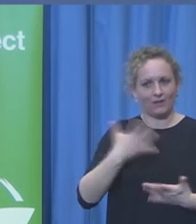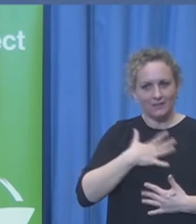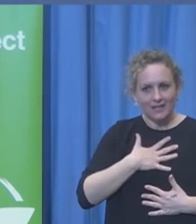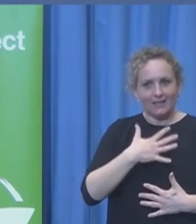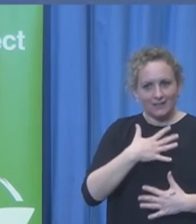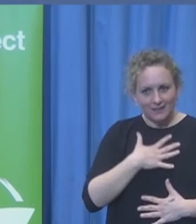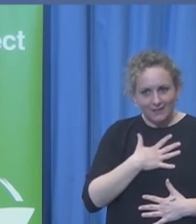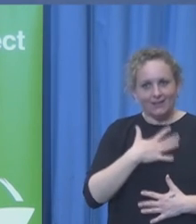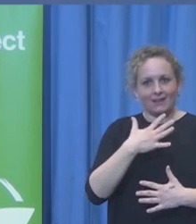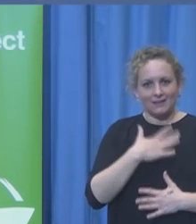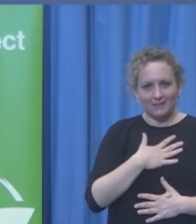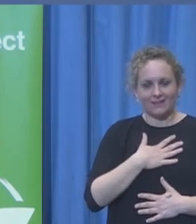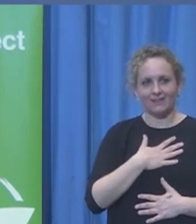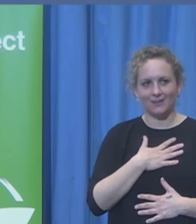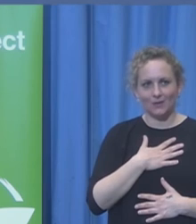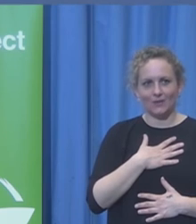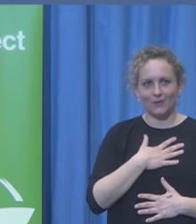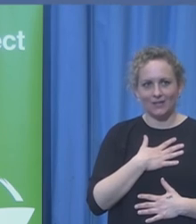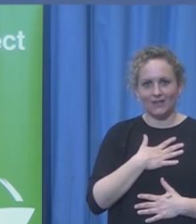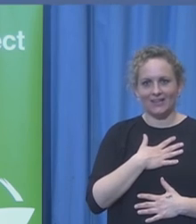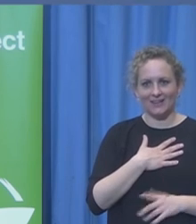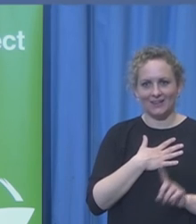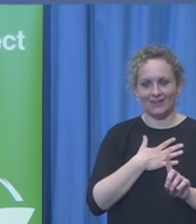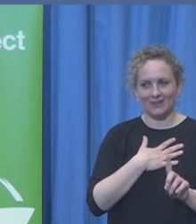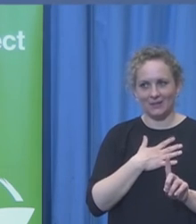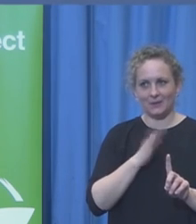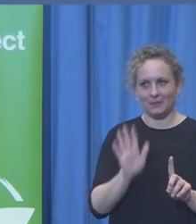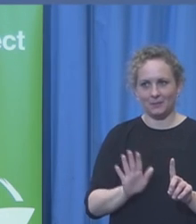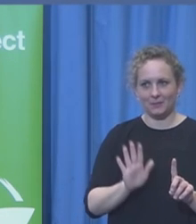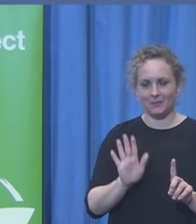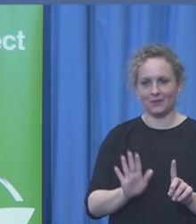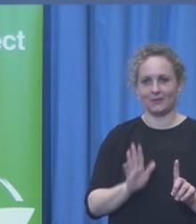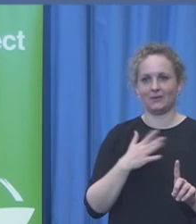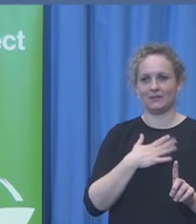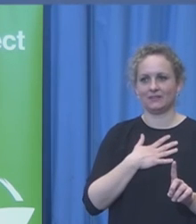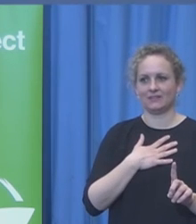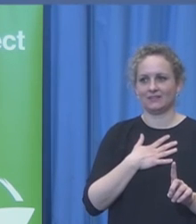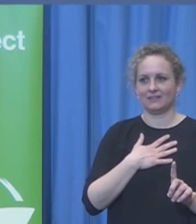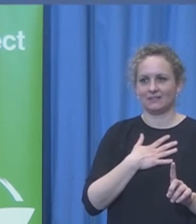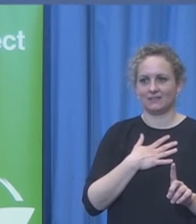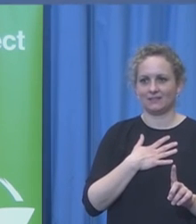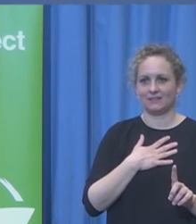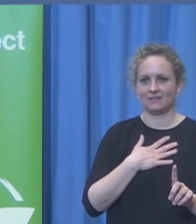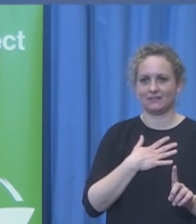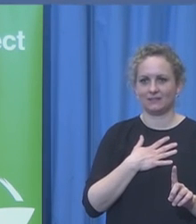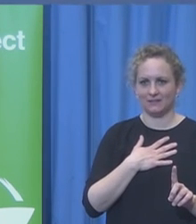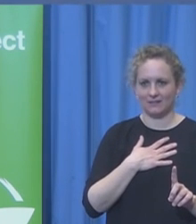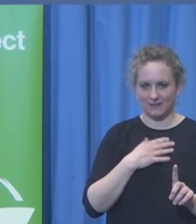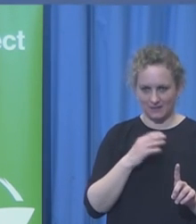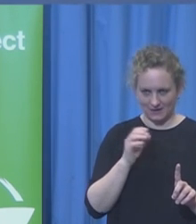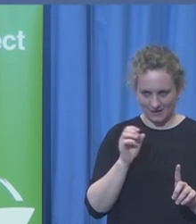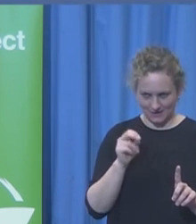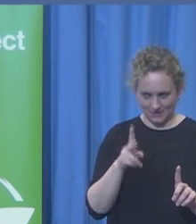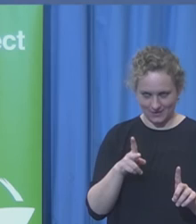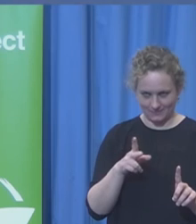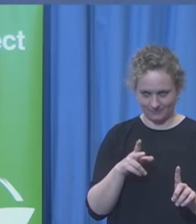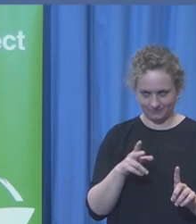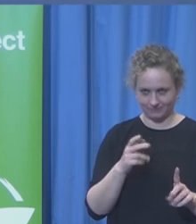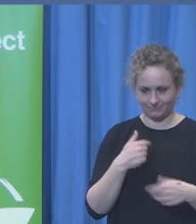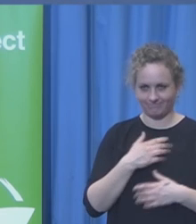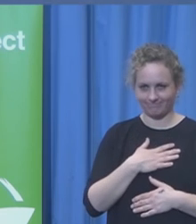disabilities can't be included. They haven't tried it, and but